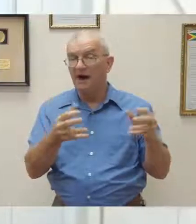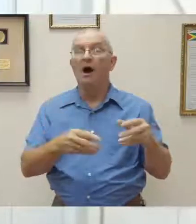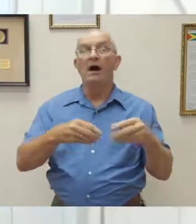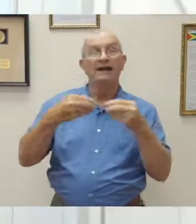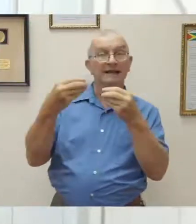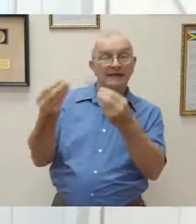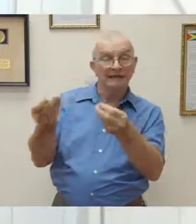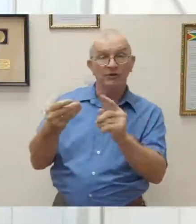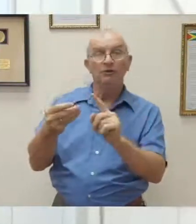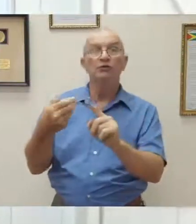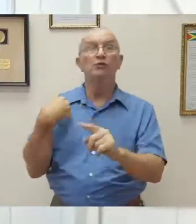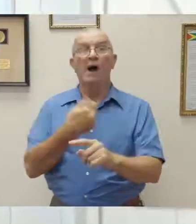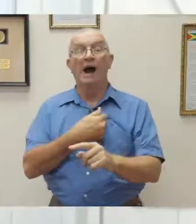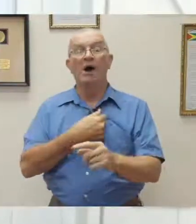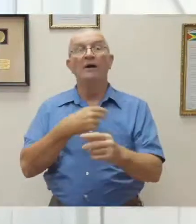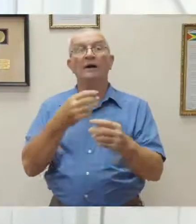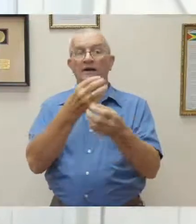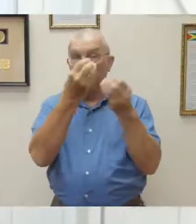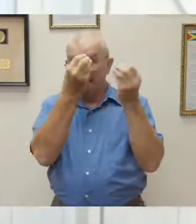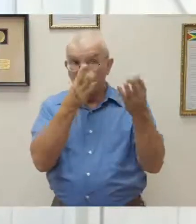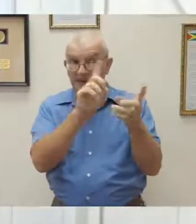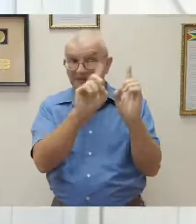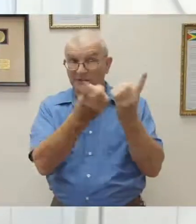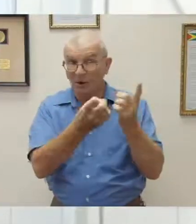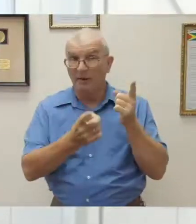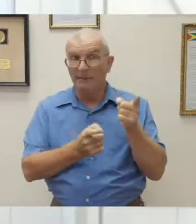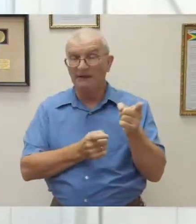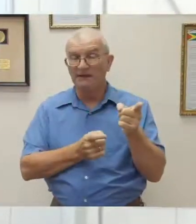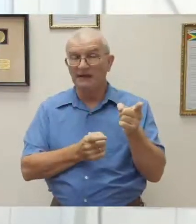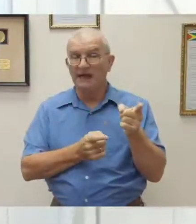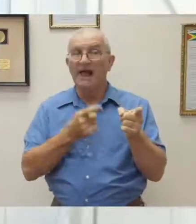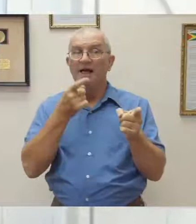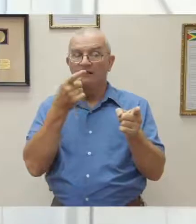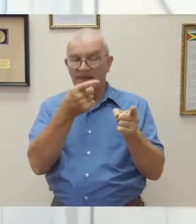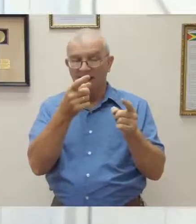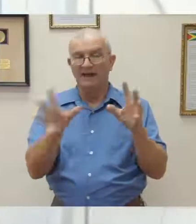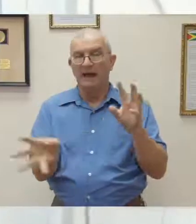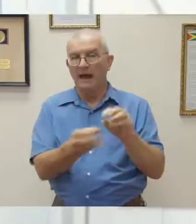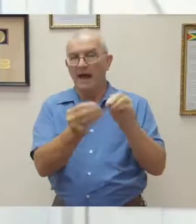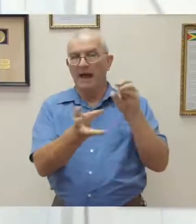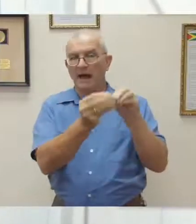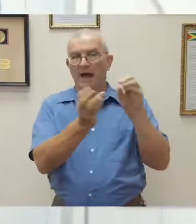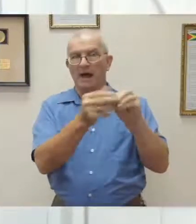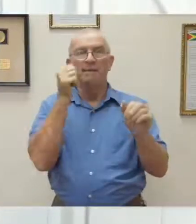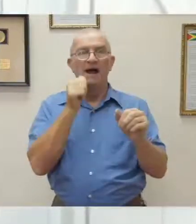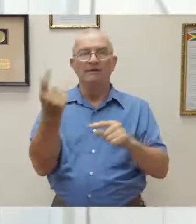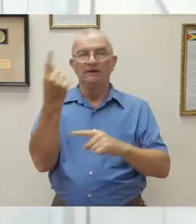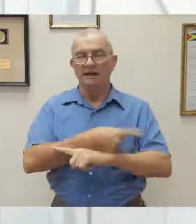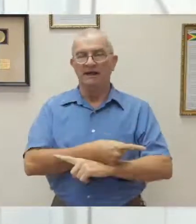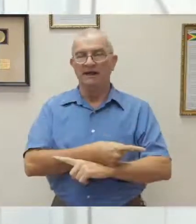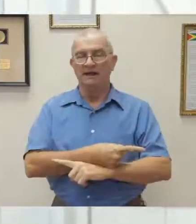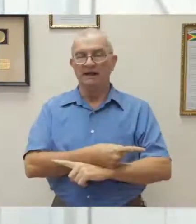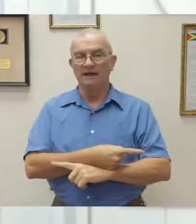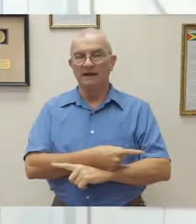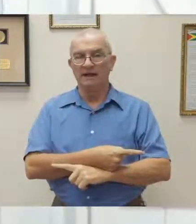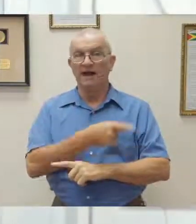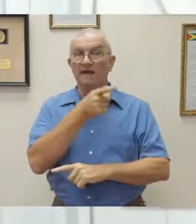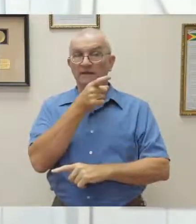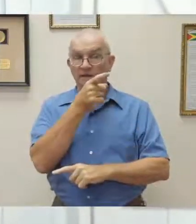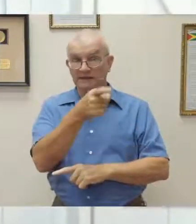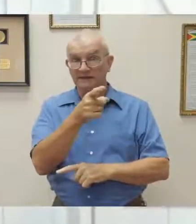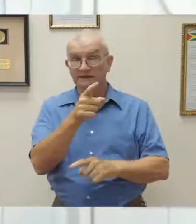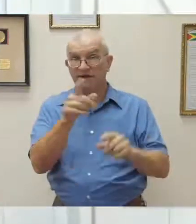to our information department, and we do a daily tally. This tally helps